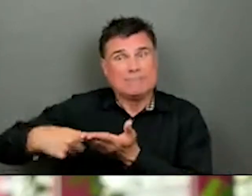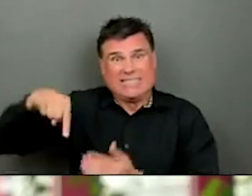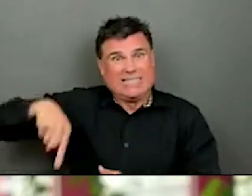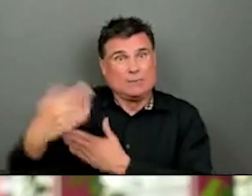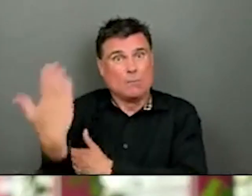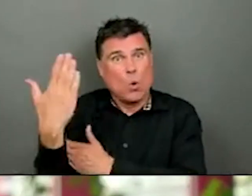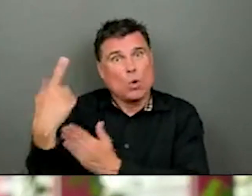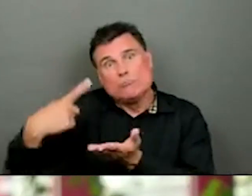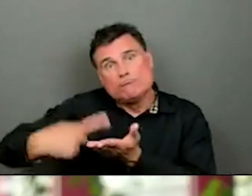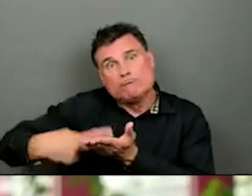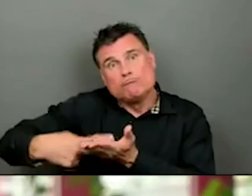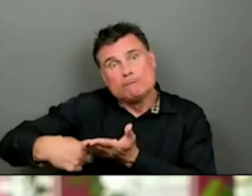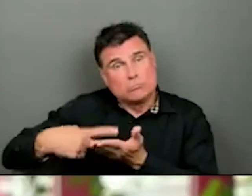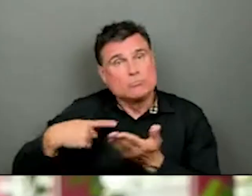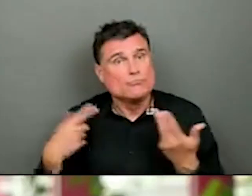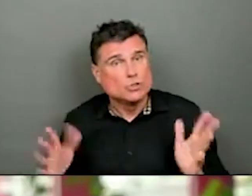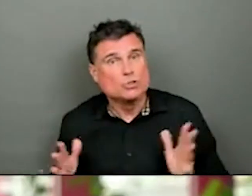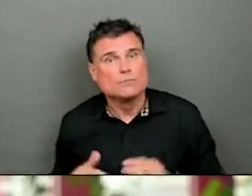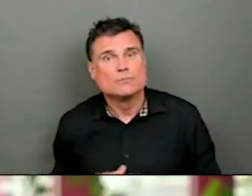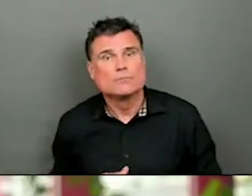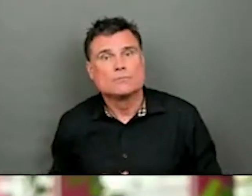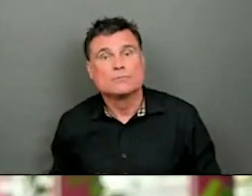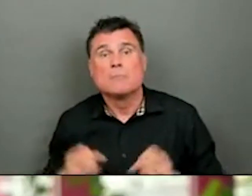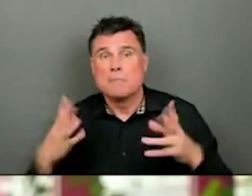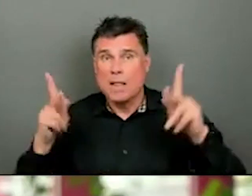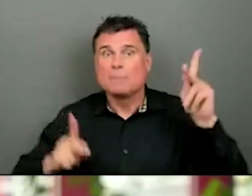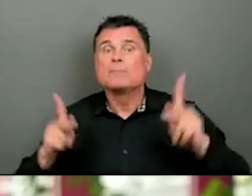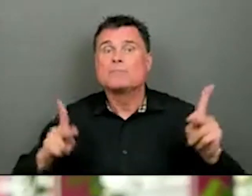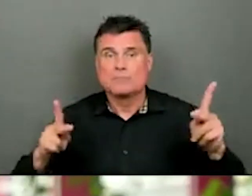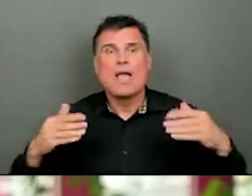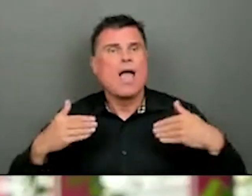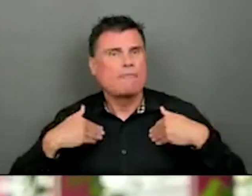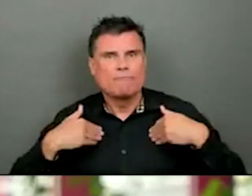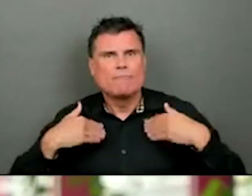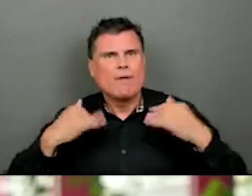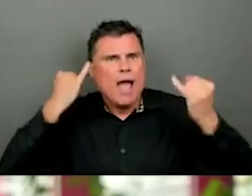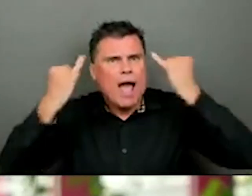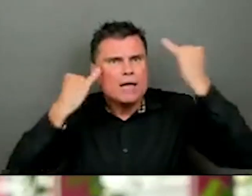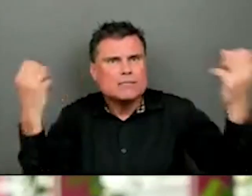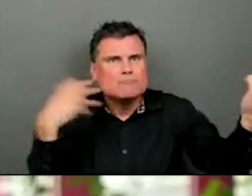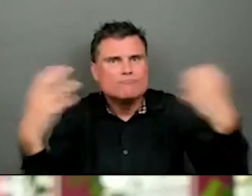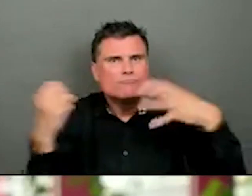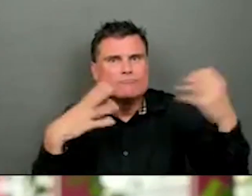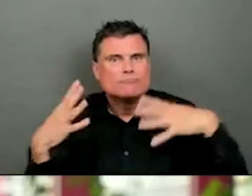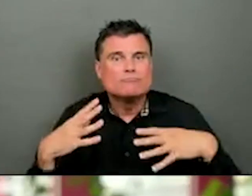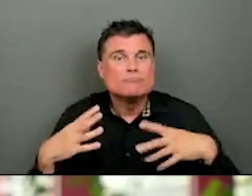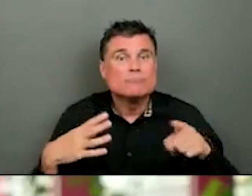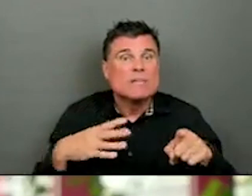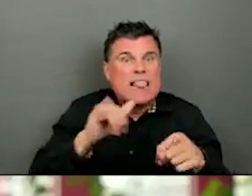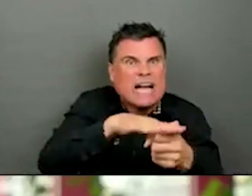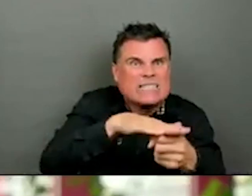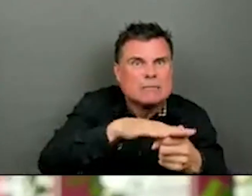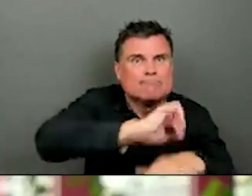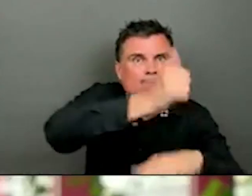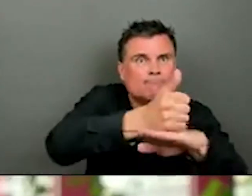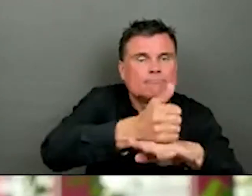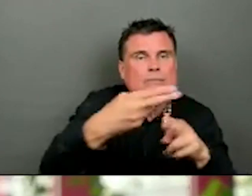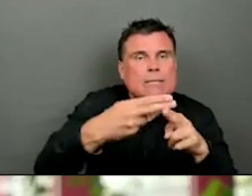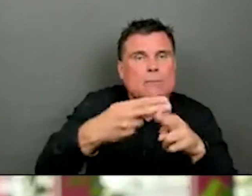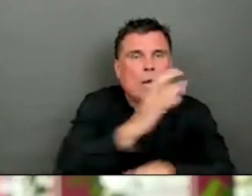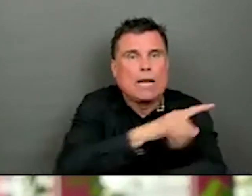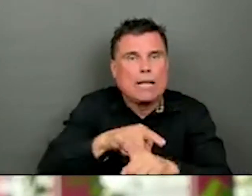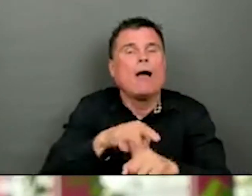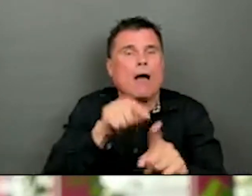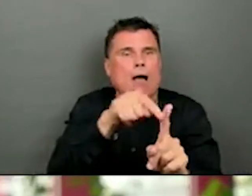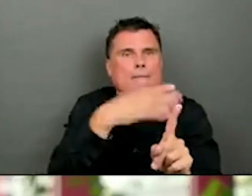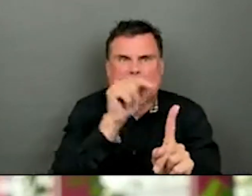were saying, people had some really good ideas about where a pop-up clinic would work in their community. So I encourage you all, if